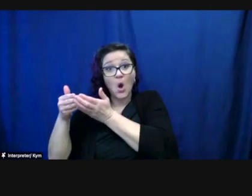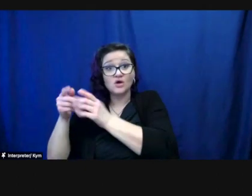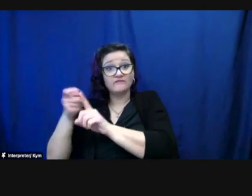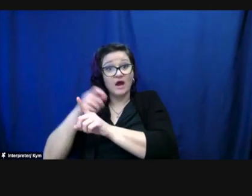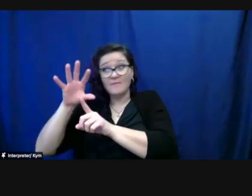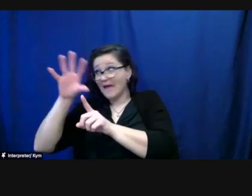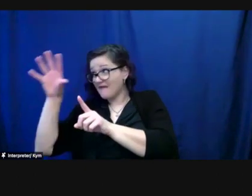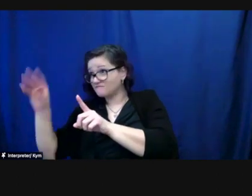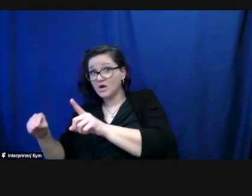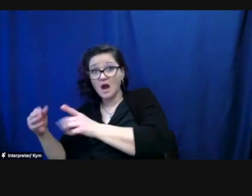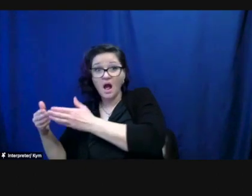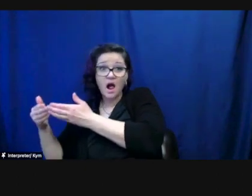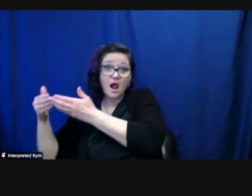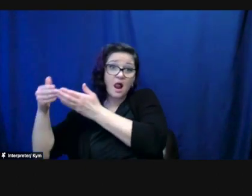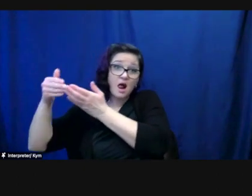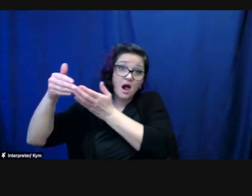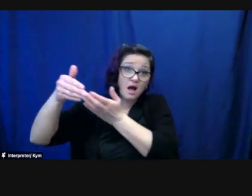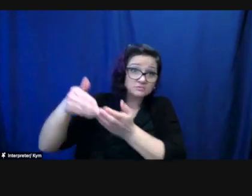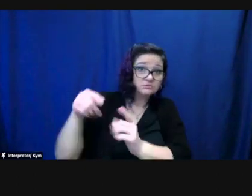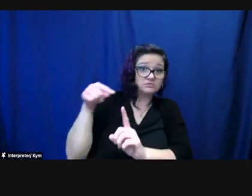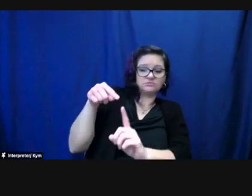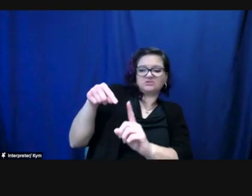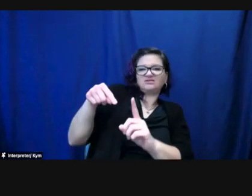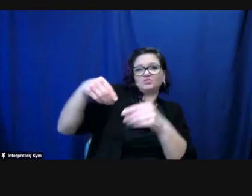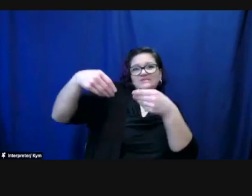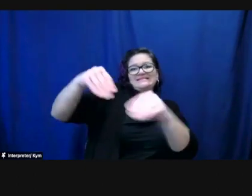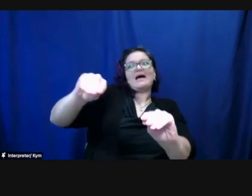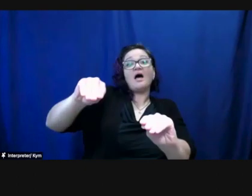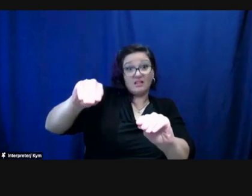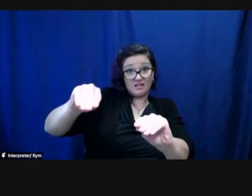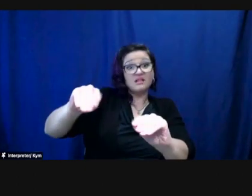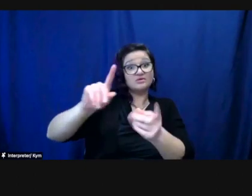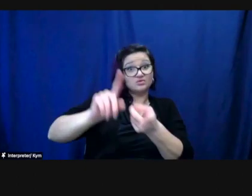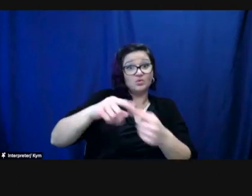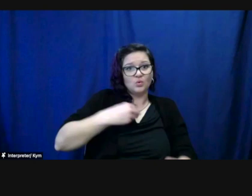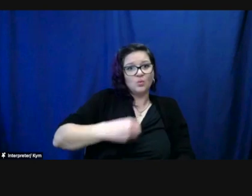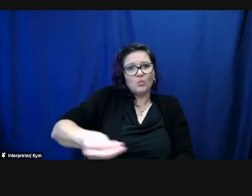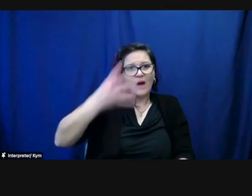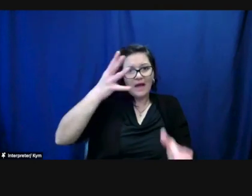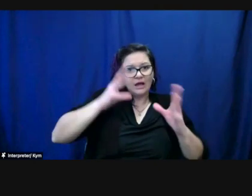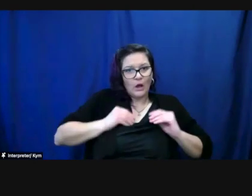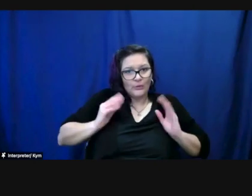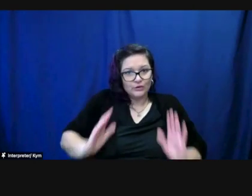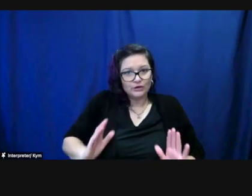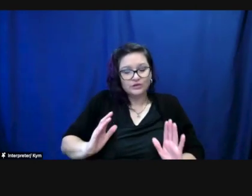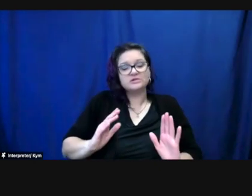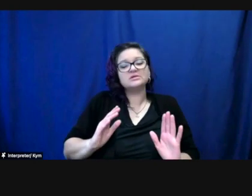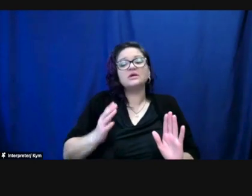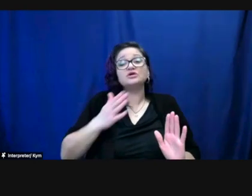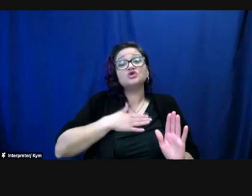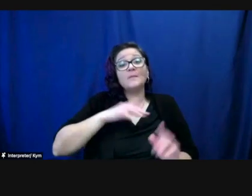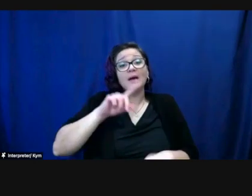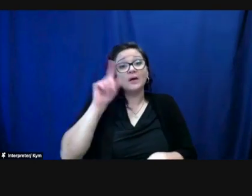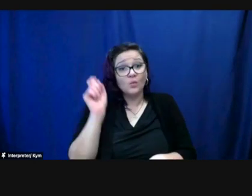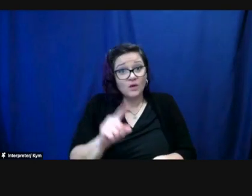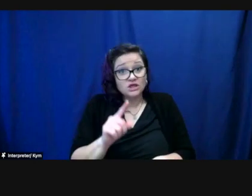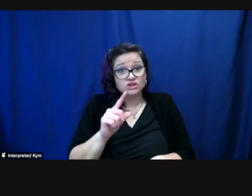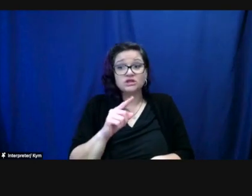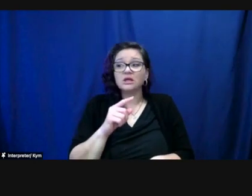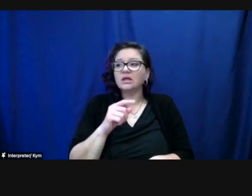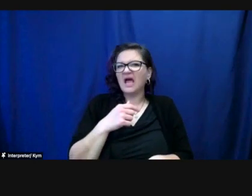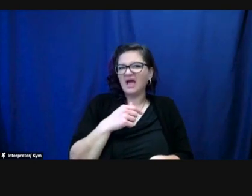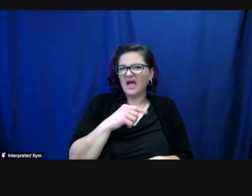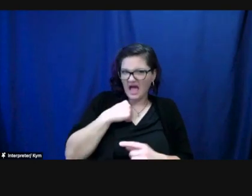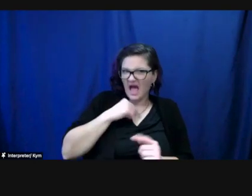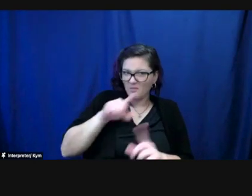auction them off to be sold to the white owners. And my question was, when I went to visit it, was where